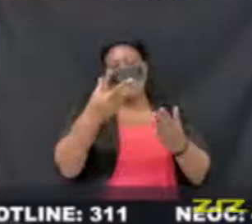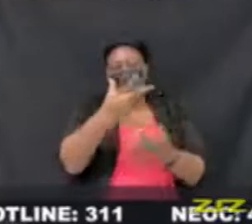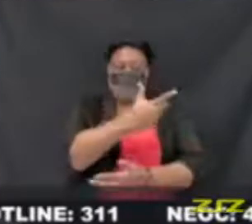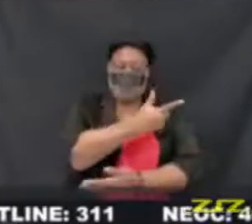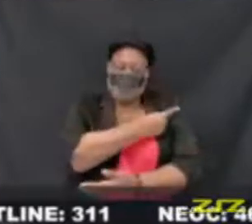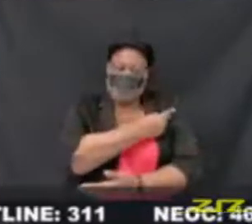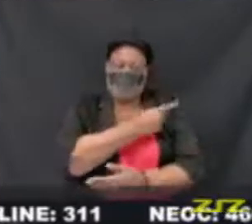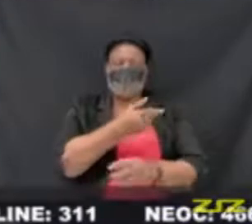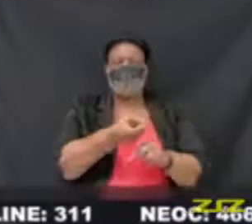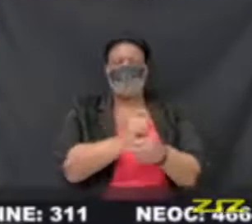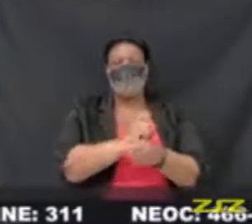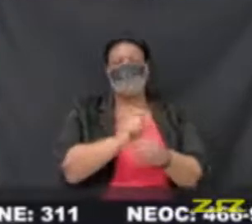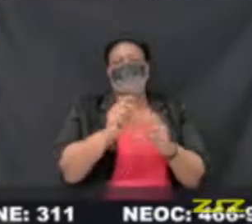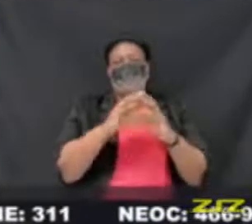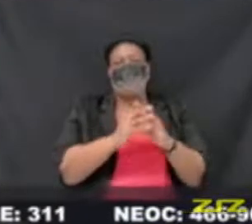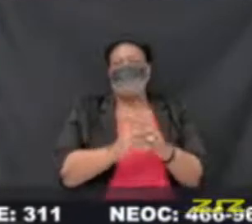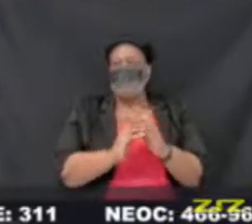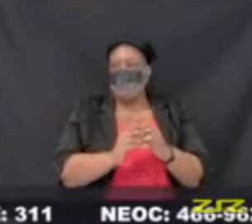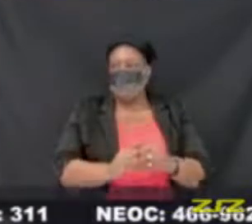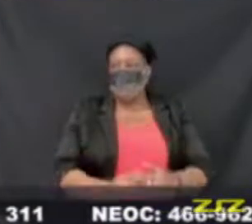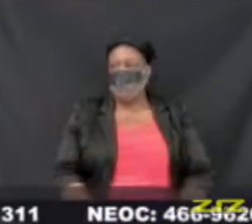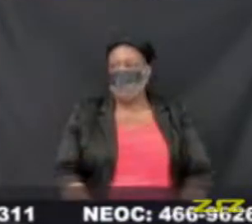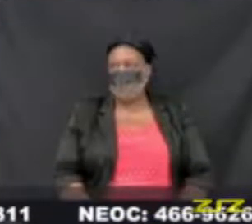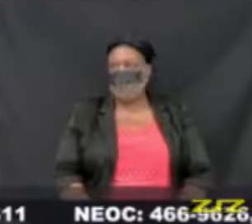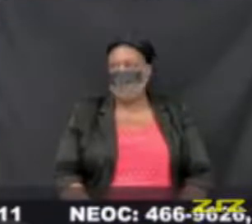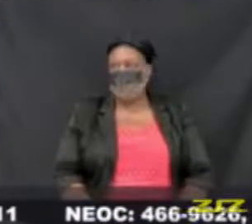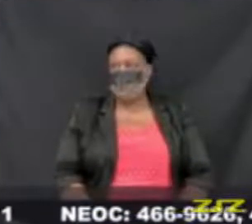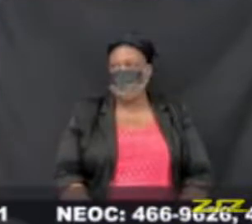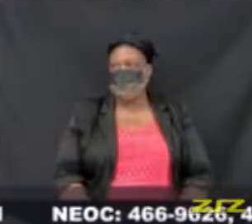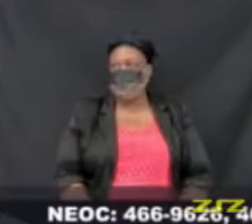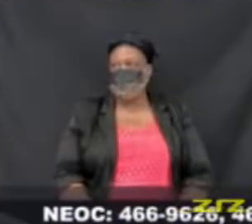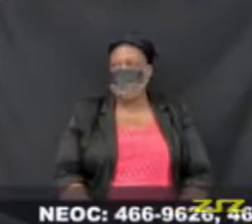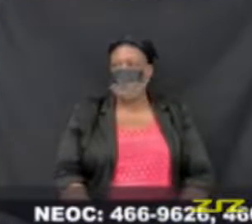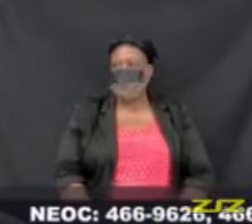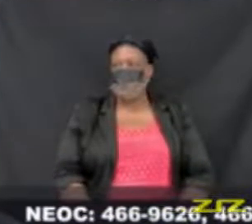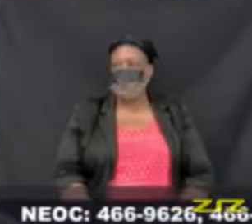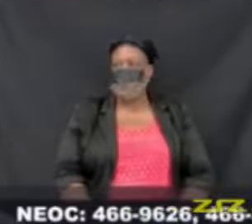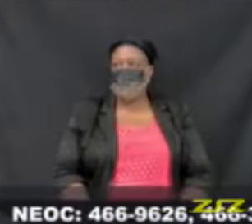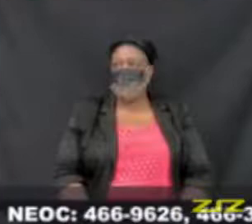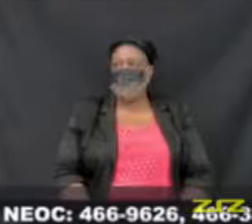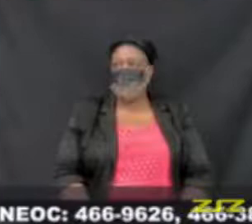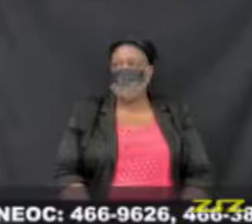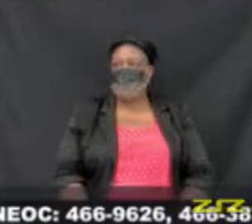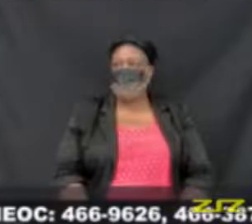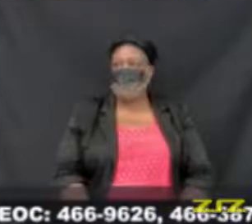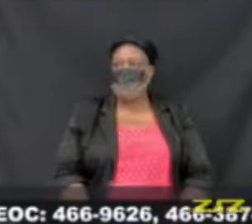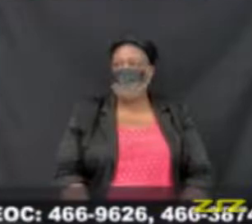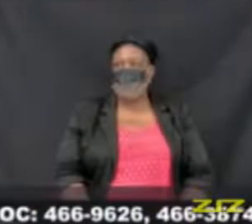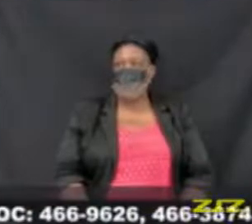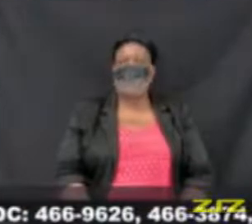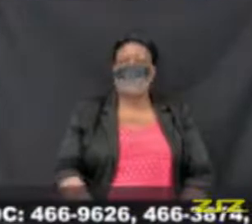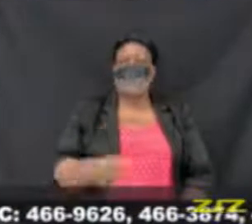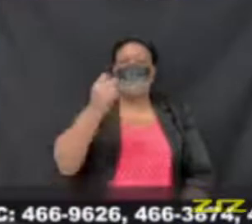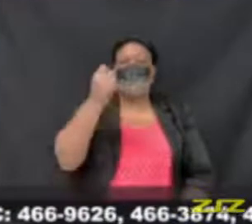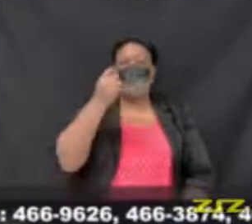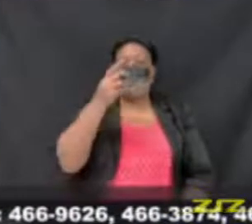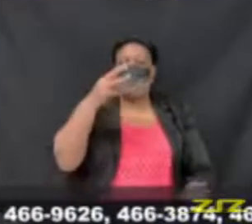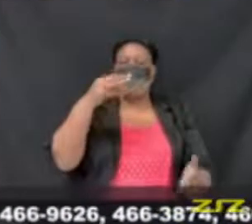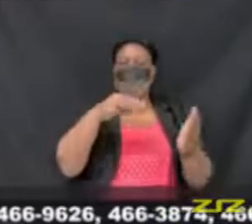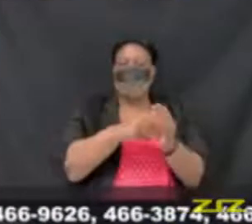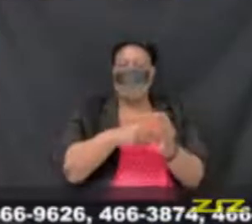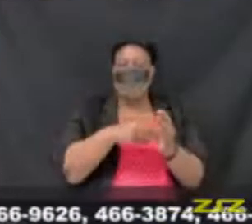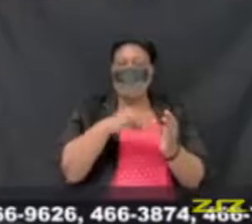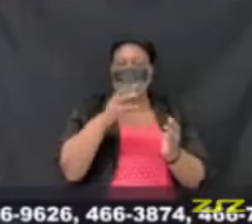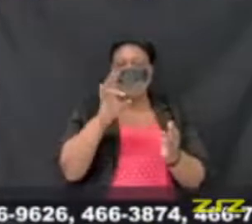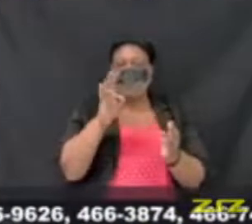the United States government. All right, so this batch, we received 11,700 doses.